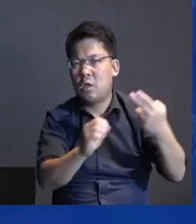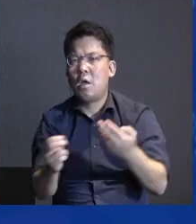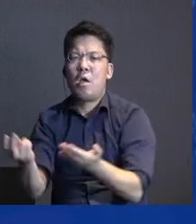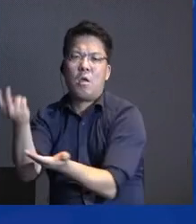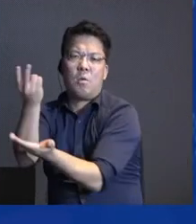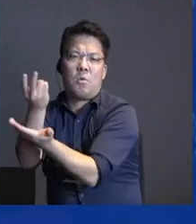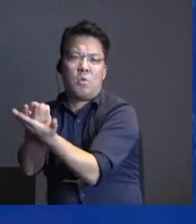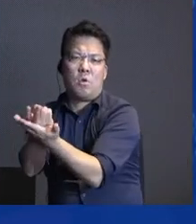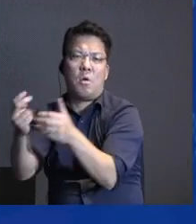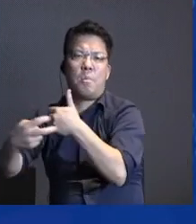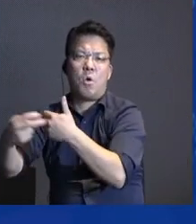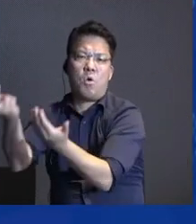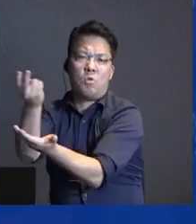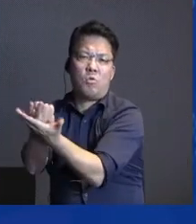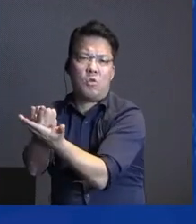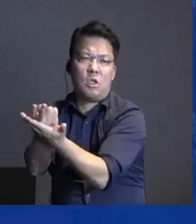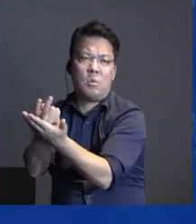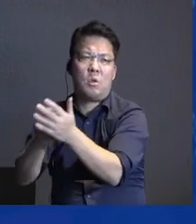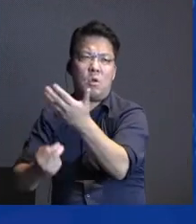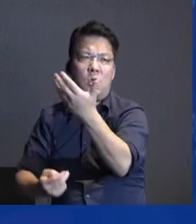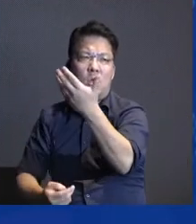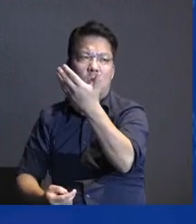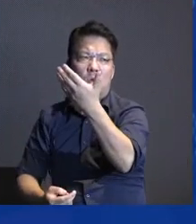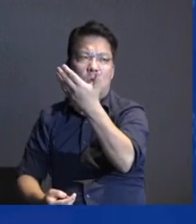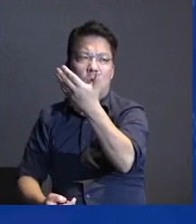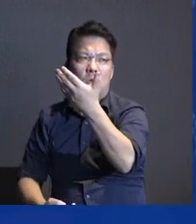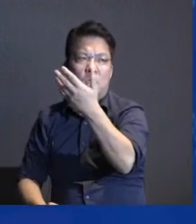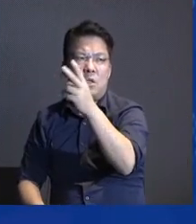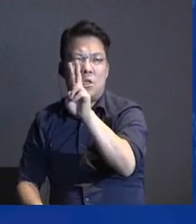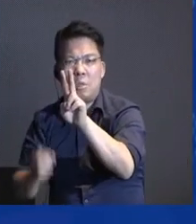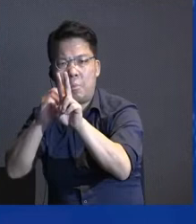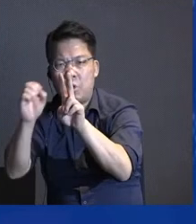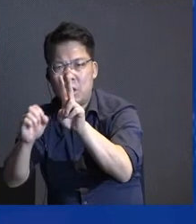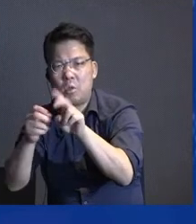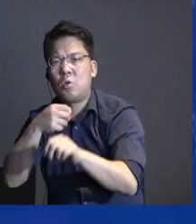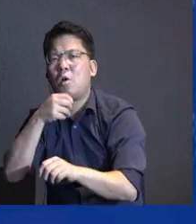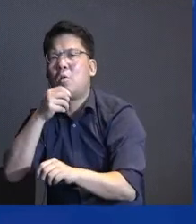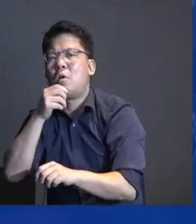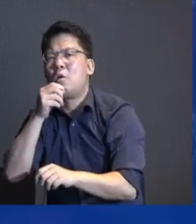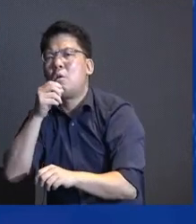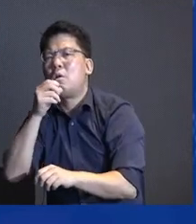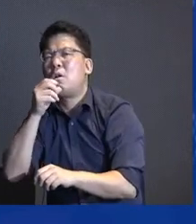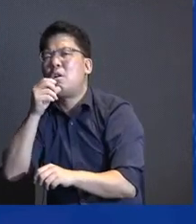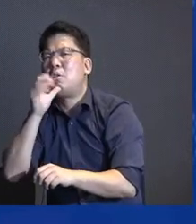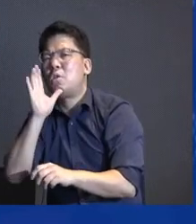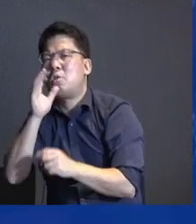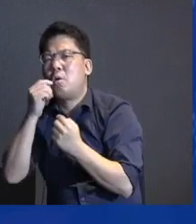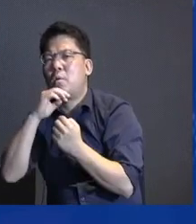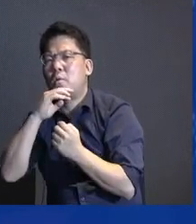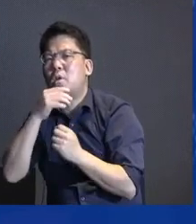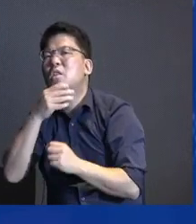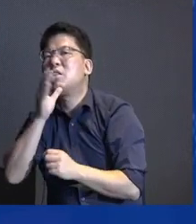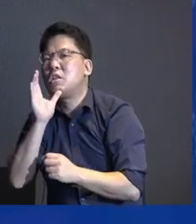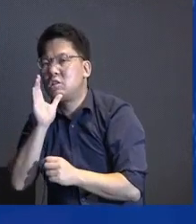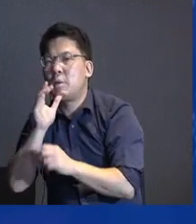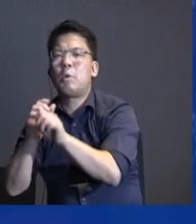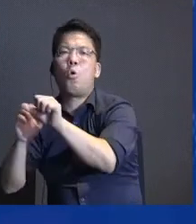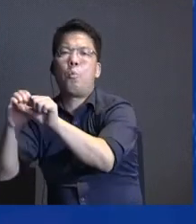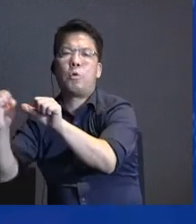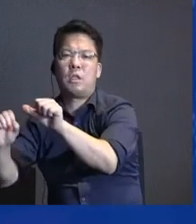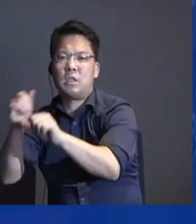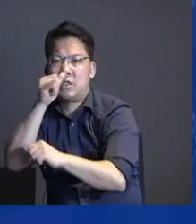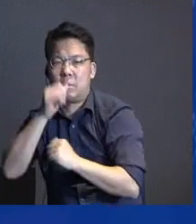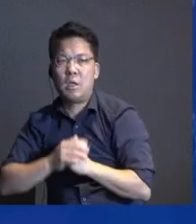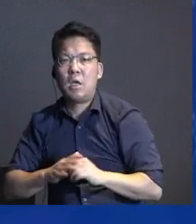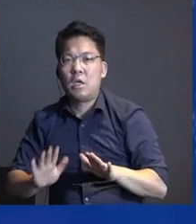Next, I will explain about the Strong Program. It's a program which is conceptualized by the word strong, meaning elderly